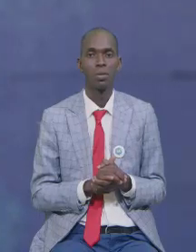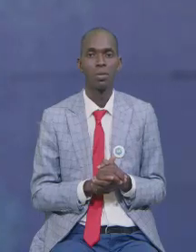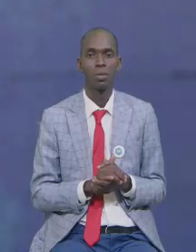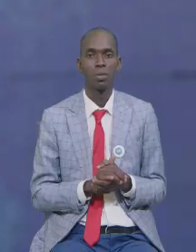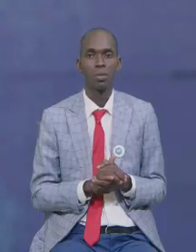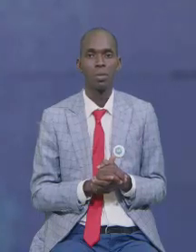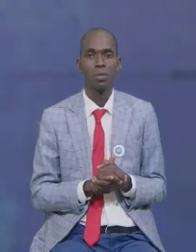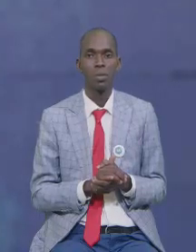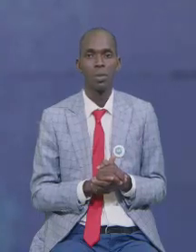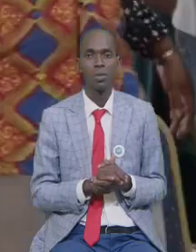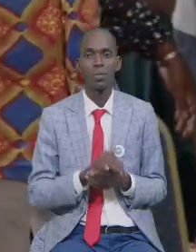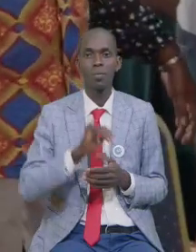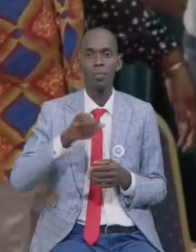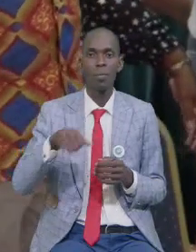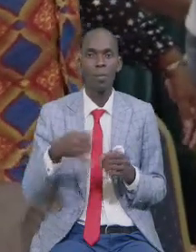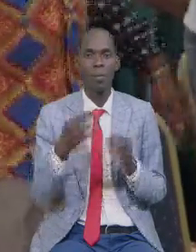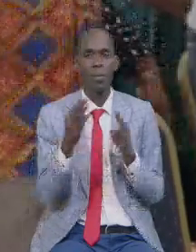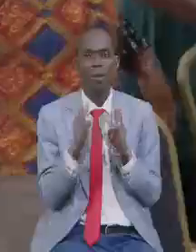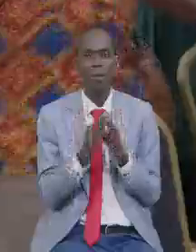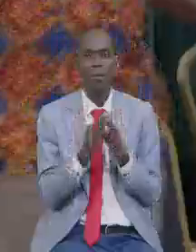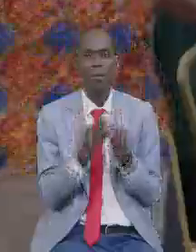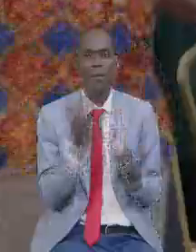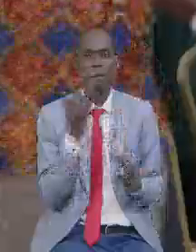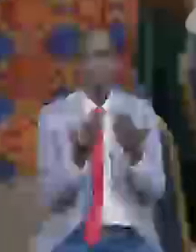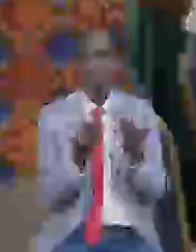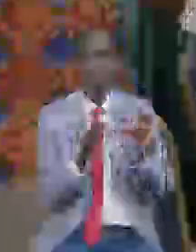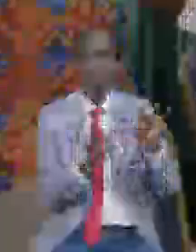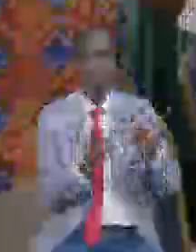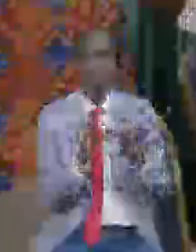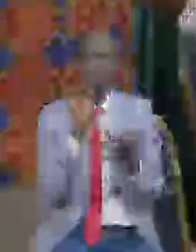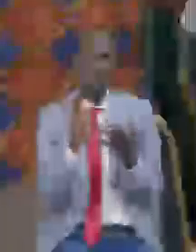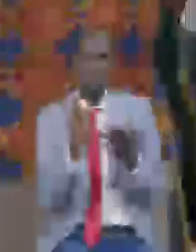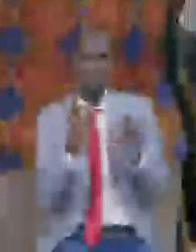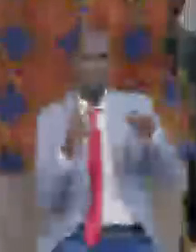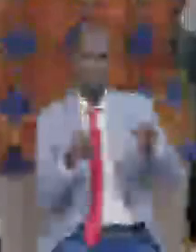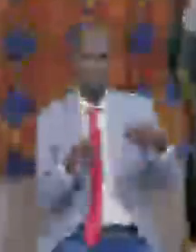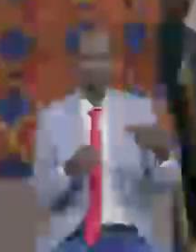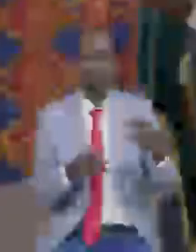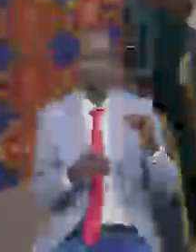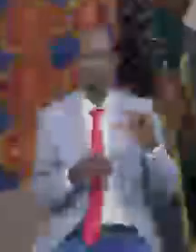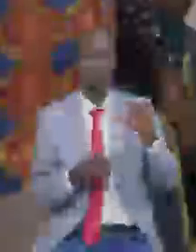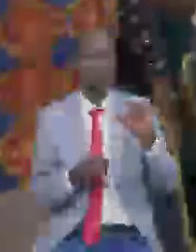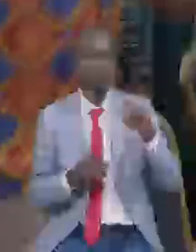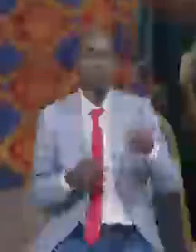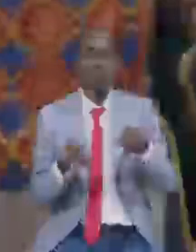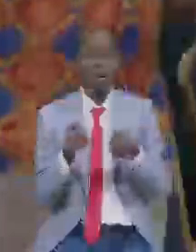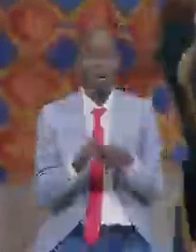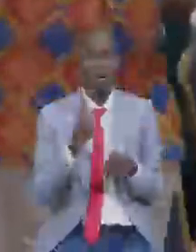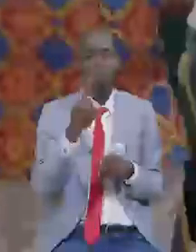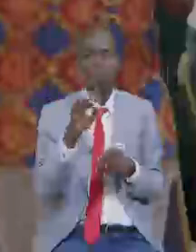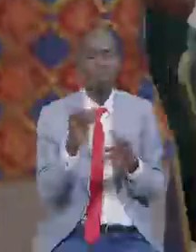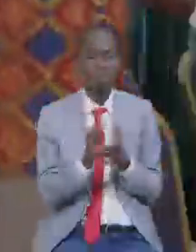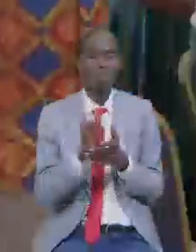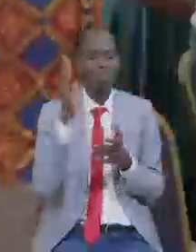In Jerusalem, they chose Philip as one of those that will distribute food.